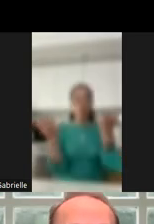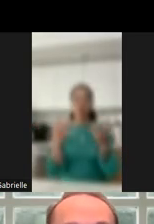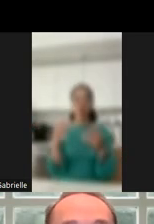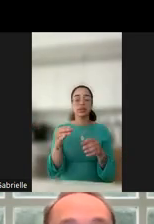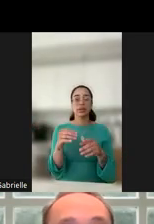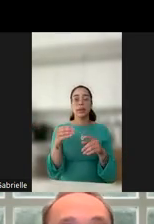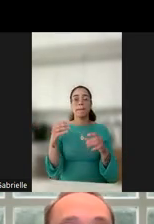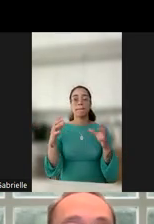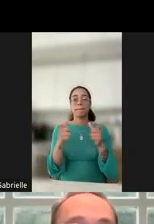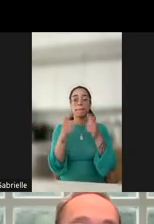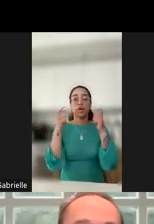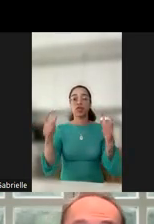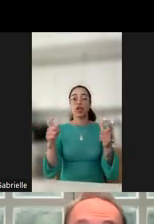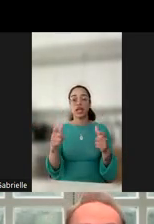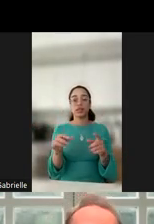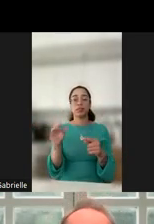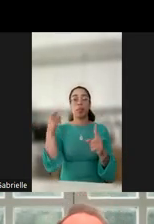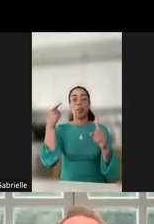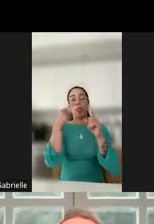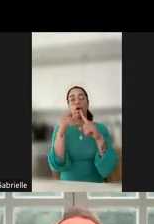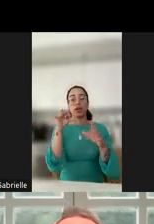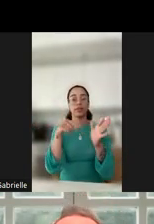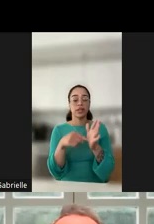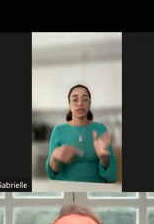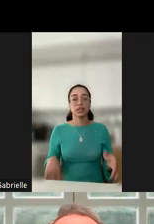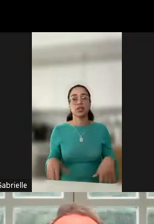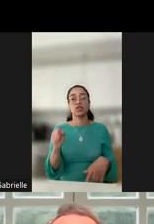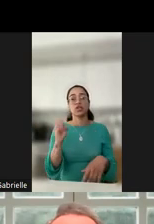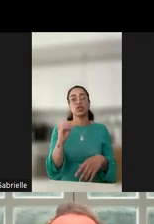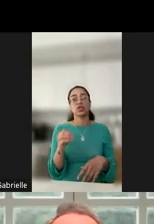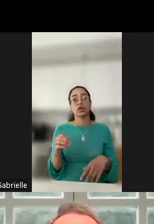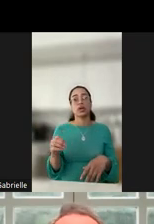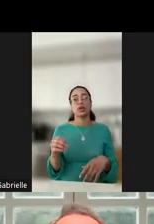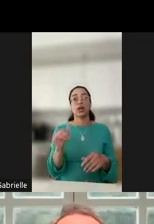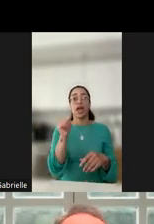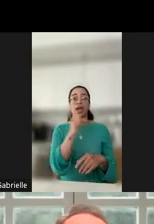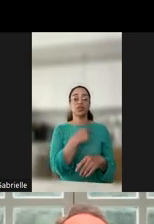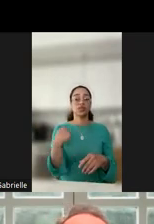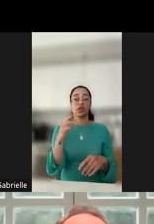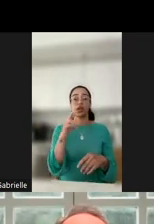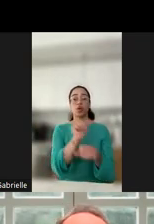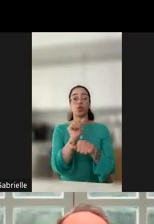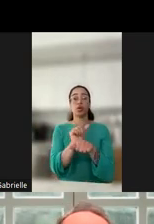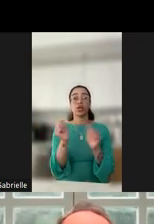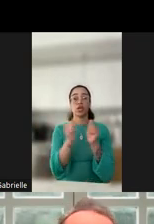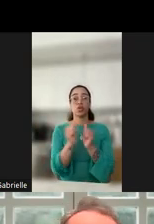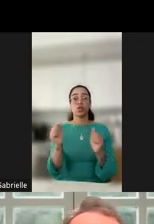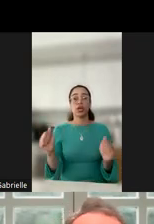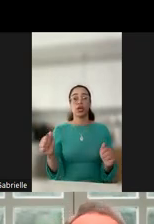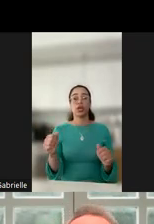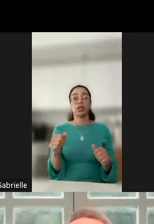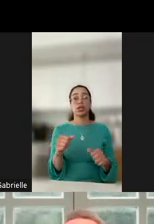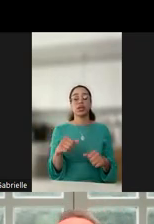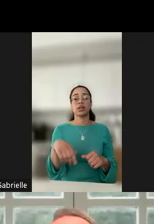please. So as we are working with some other ethnic groups or races, we do need to respect